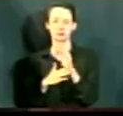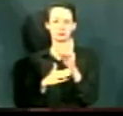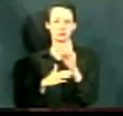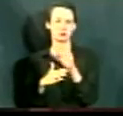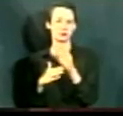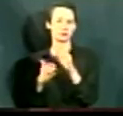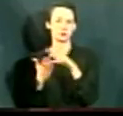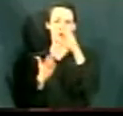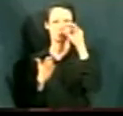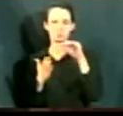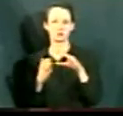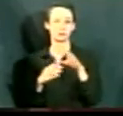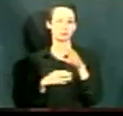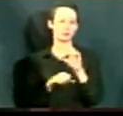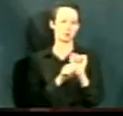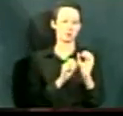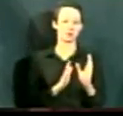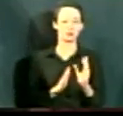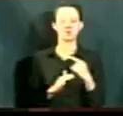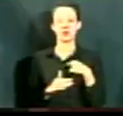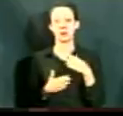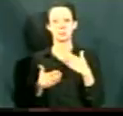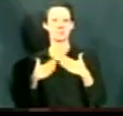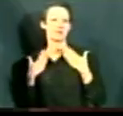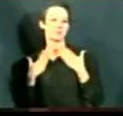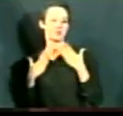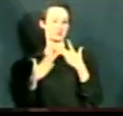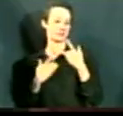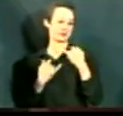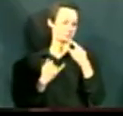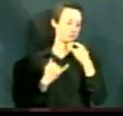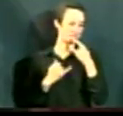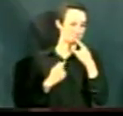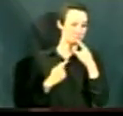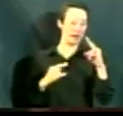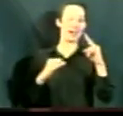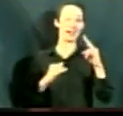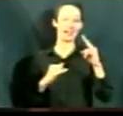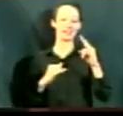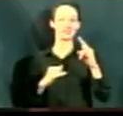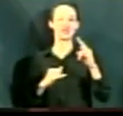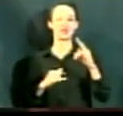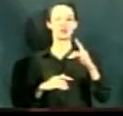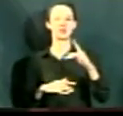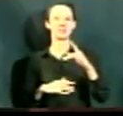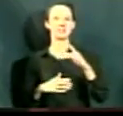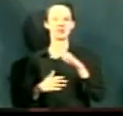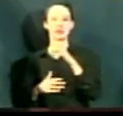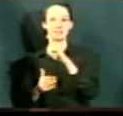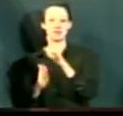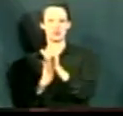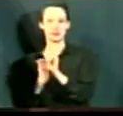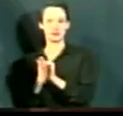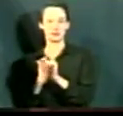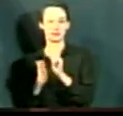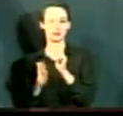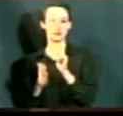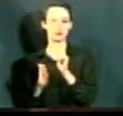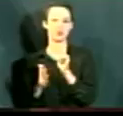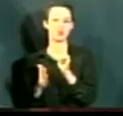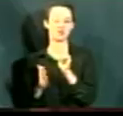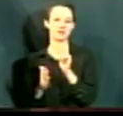also happily and finally legally married to a fantastic woman. I'm also parent to a